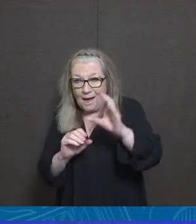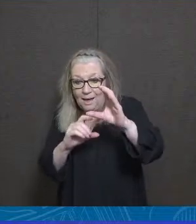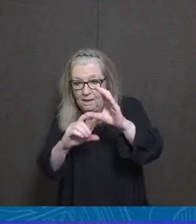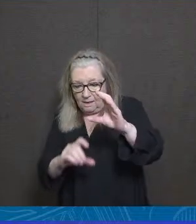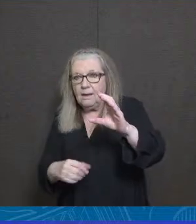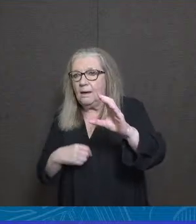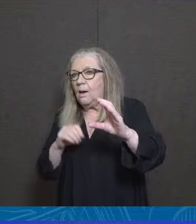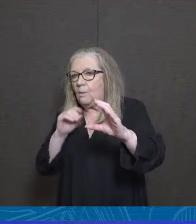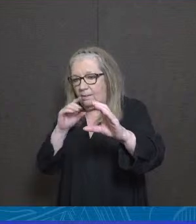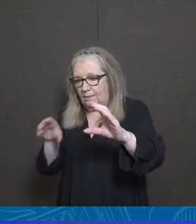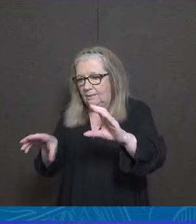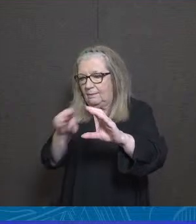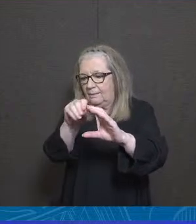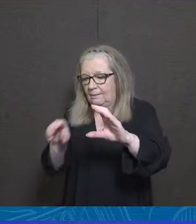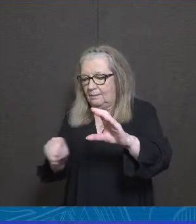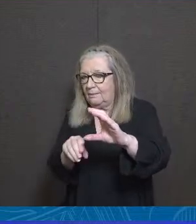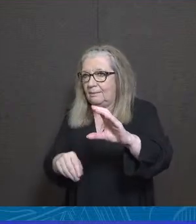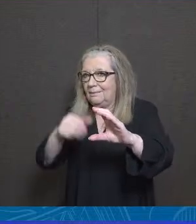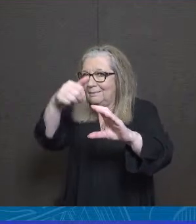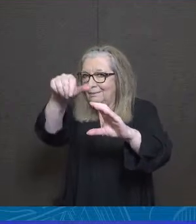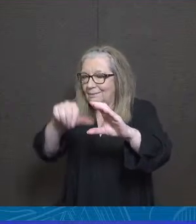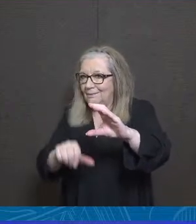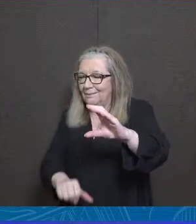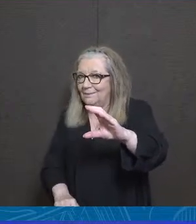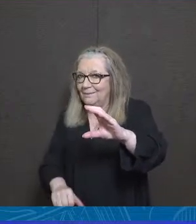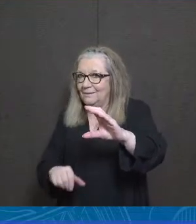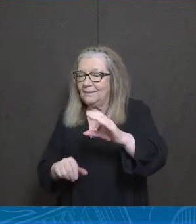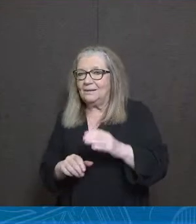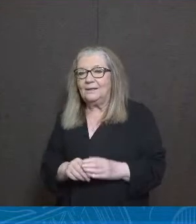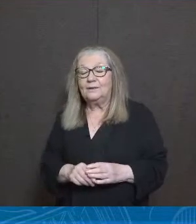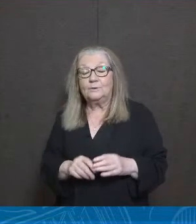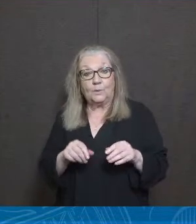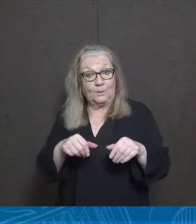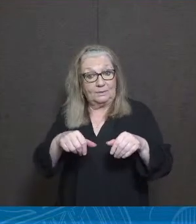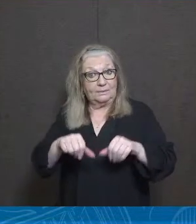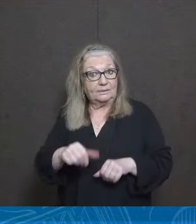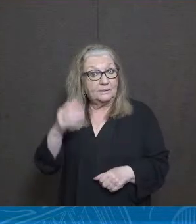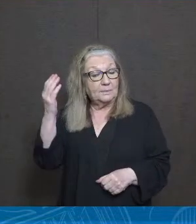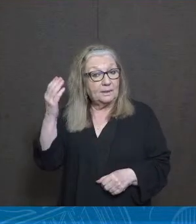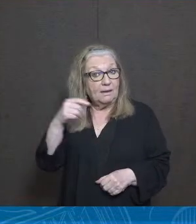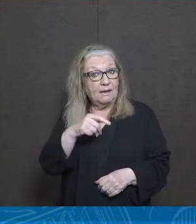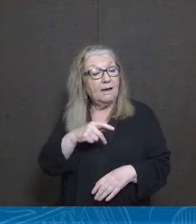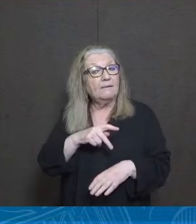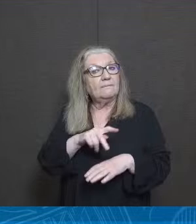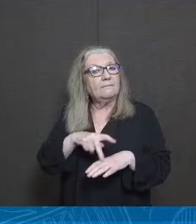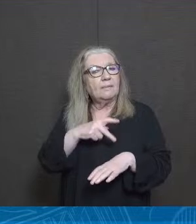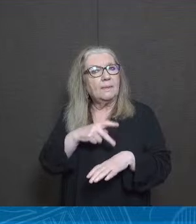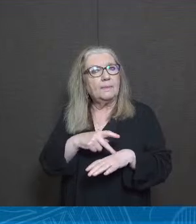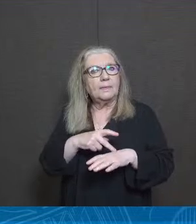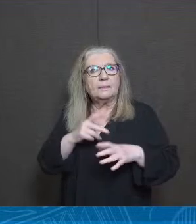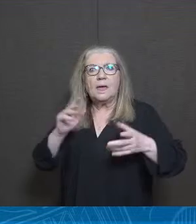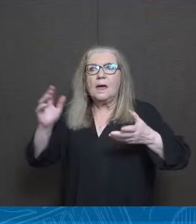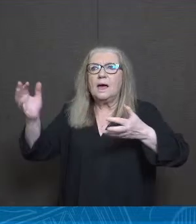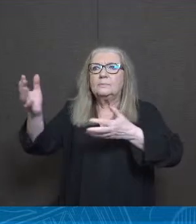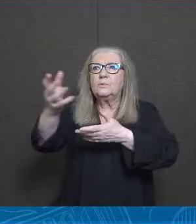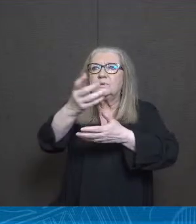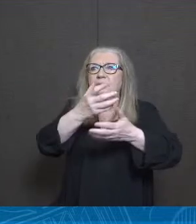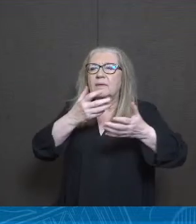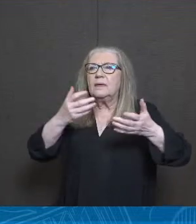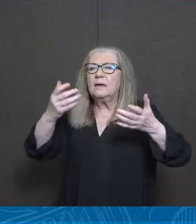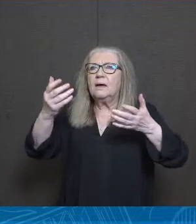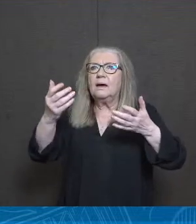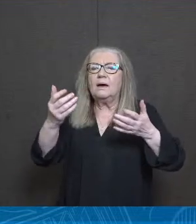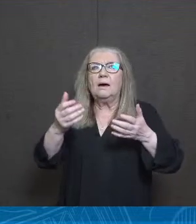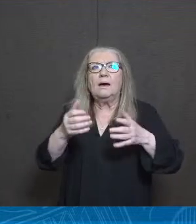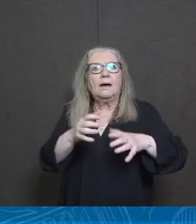is Mr. Michael Simara. He's the weather specialist at the Philippine Atmospheric, Geophysical,